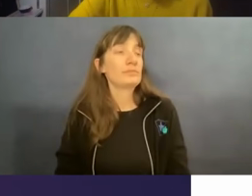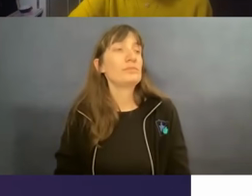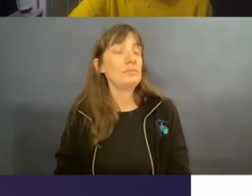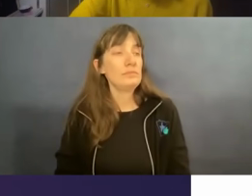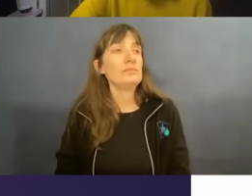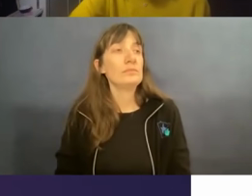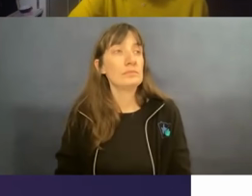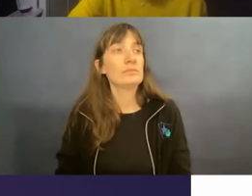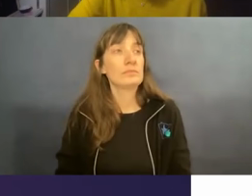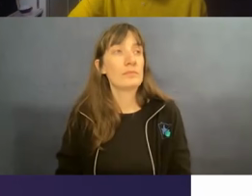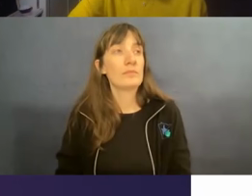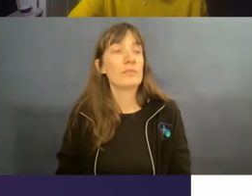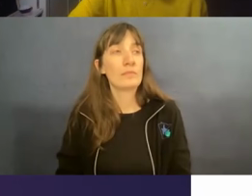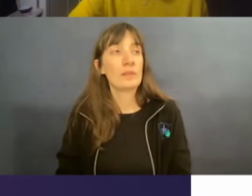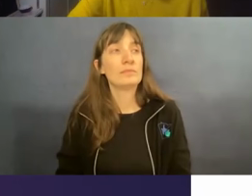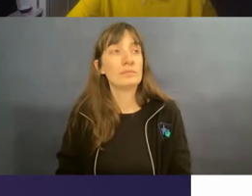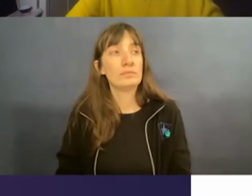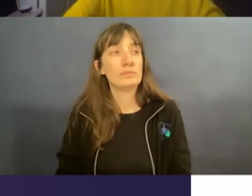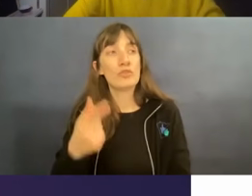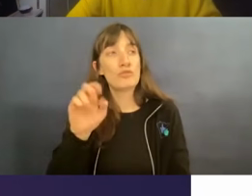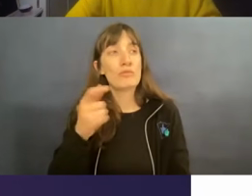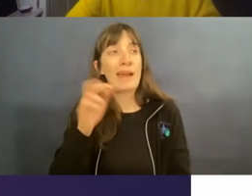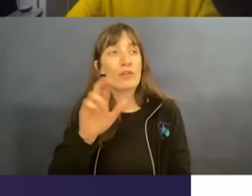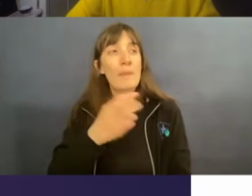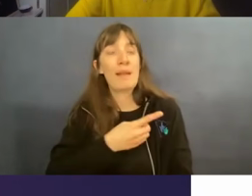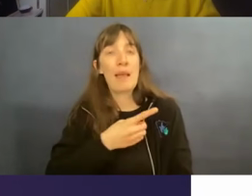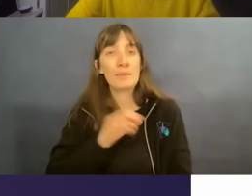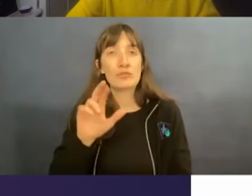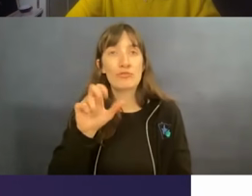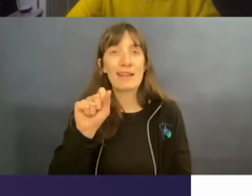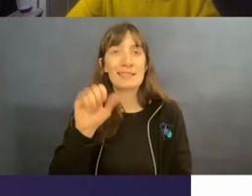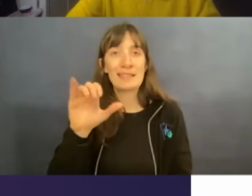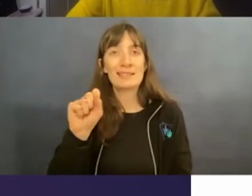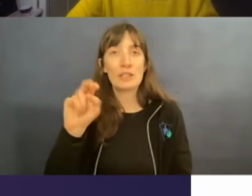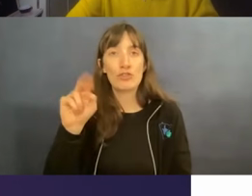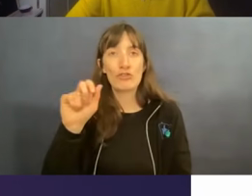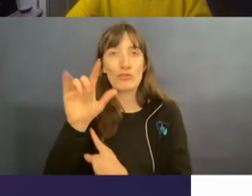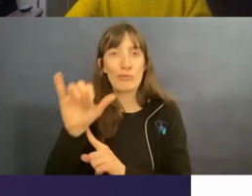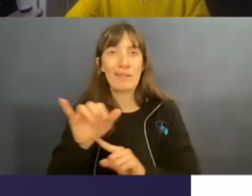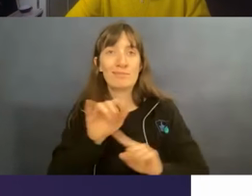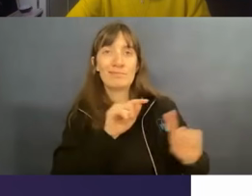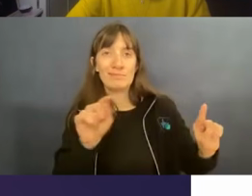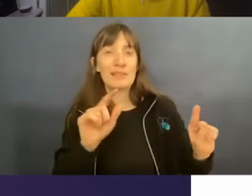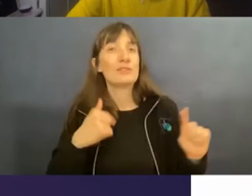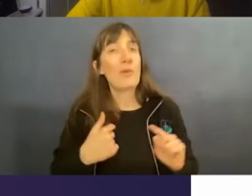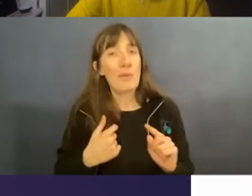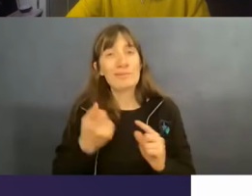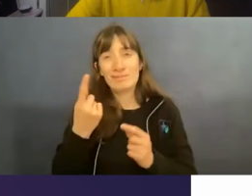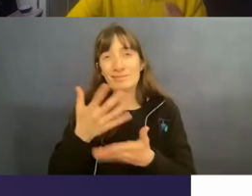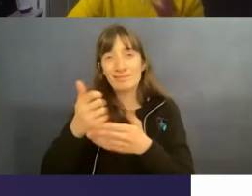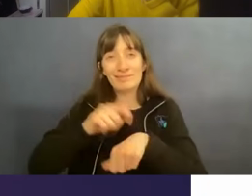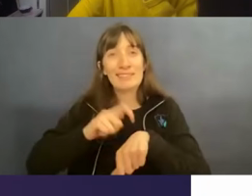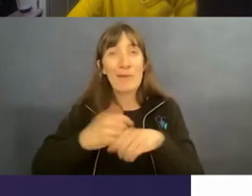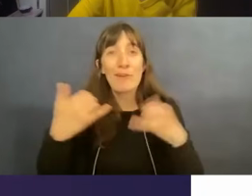able to learn more. We have a lot of different resources, and I realize we're at time too. So I do want to thank you all so much for